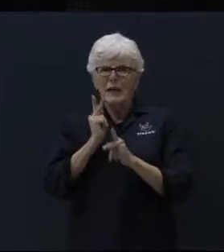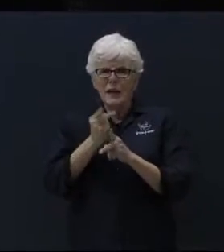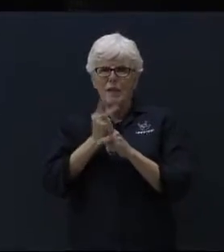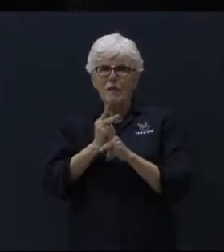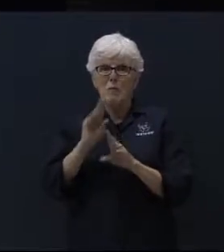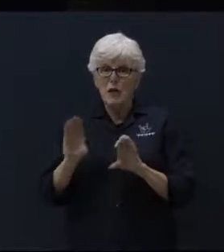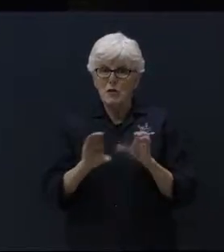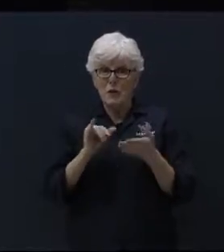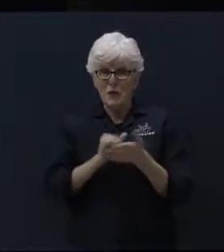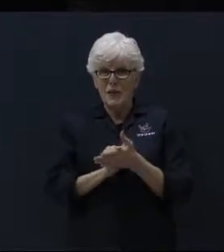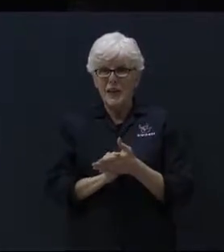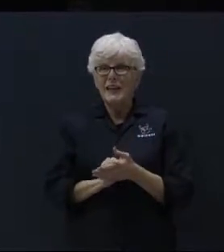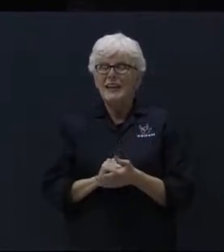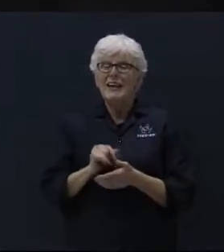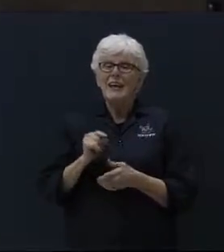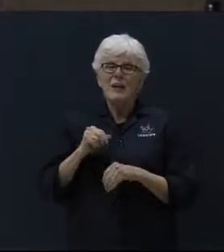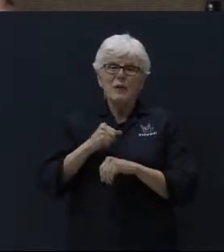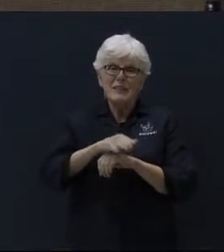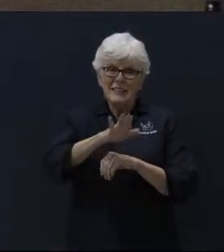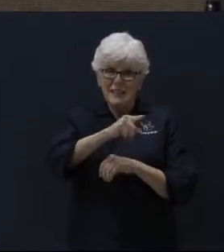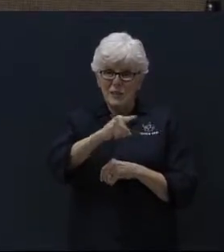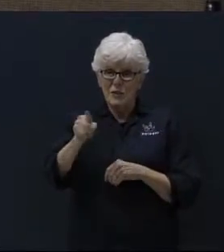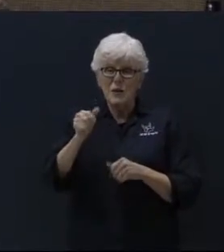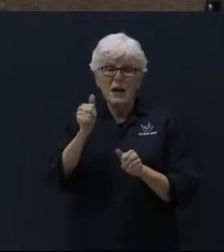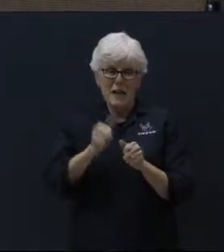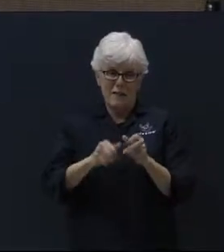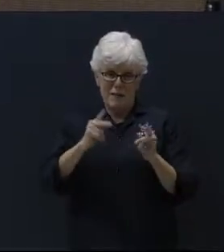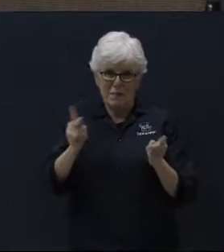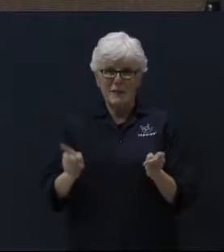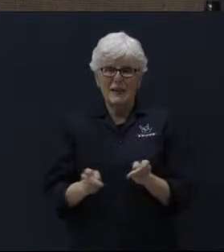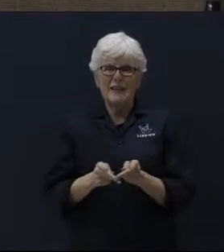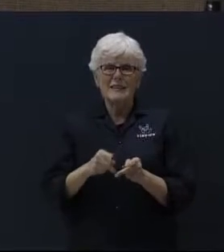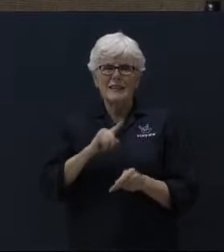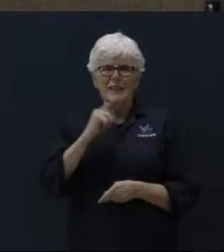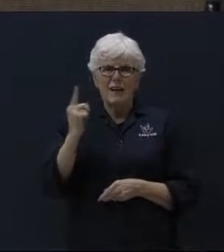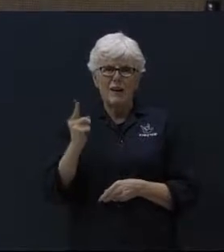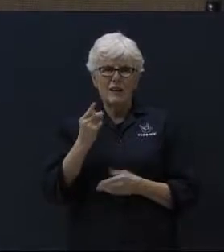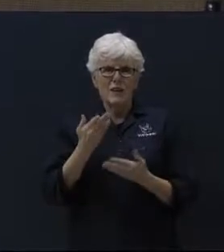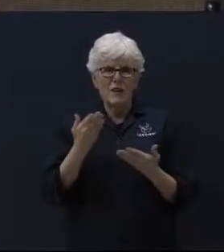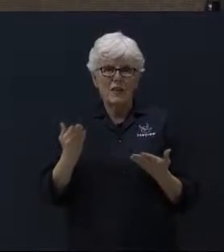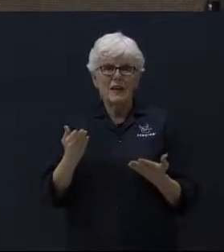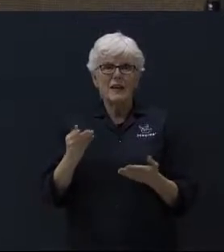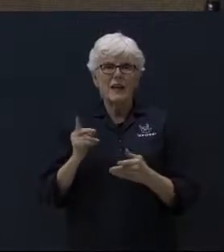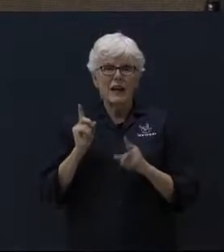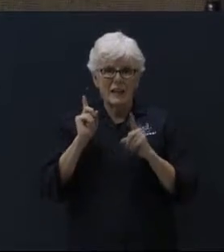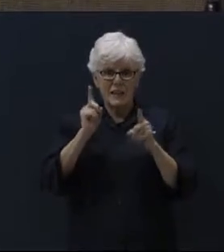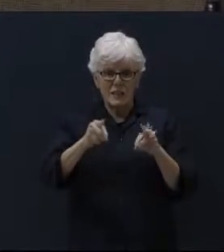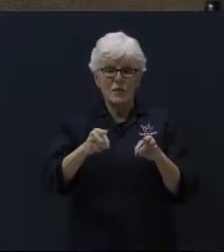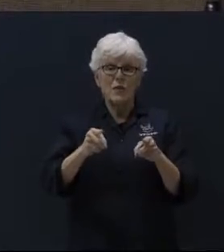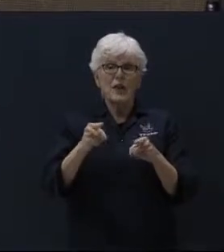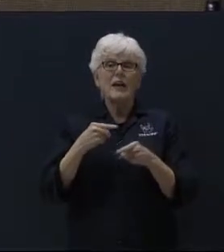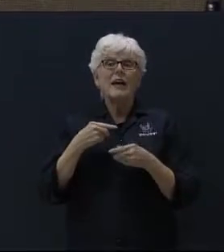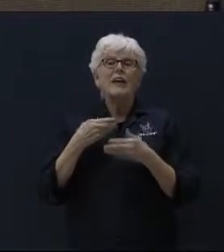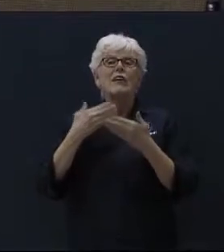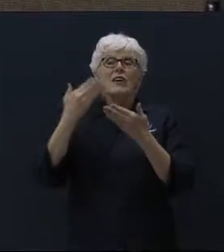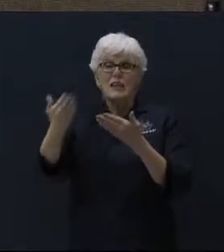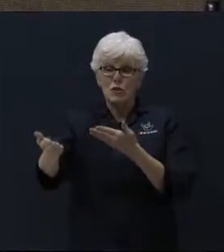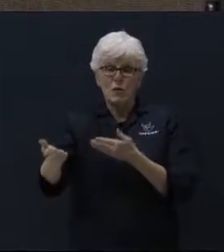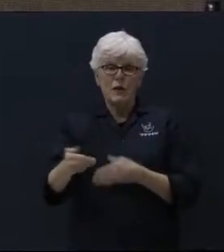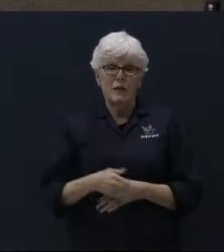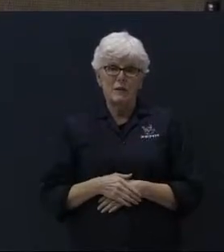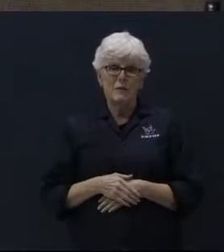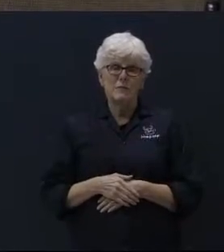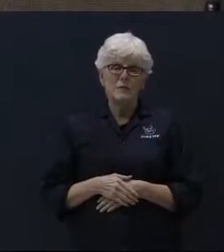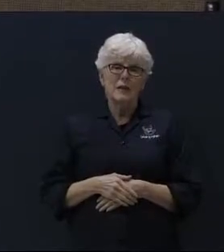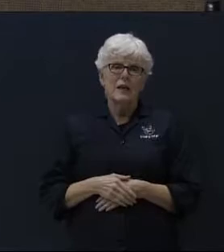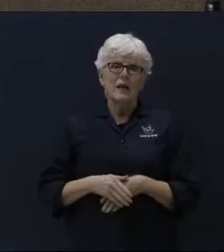that. He will send you everywhere. And you don't even think you know how to get there, he'll get you there. But